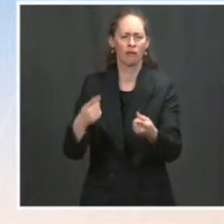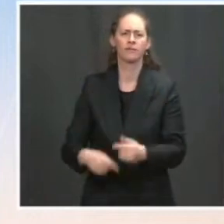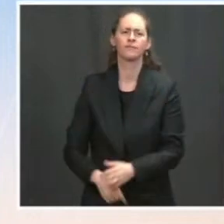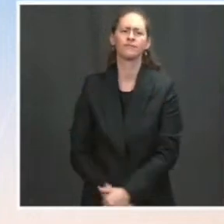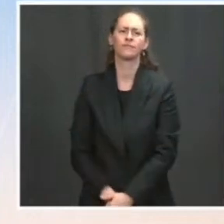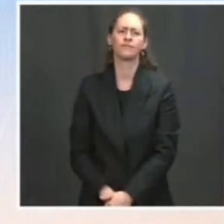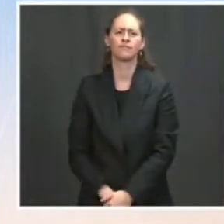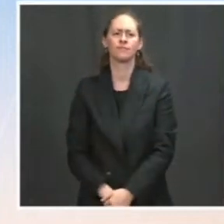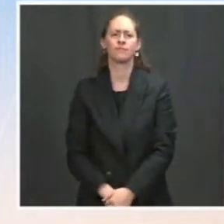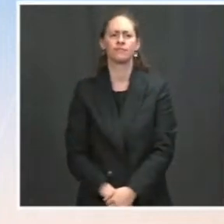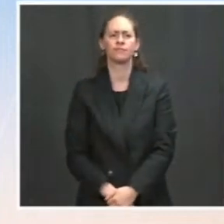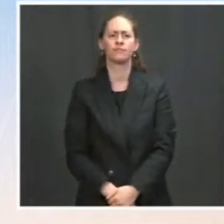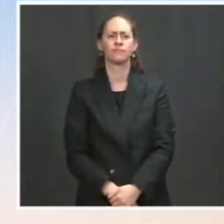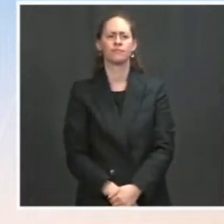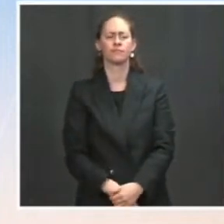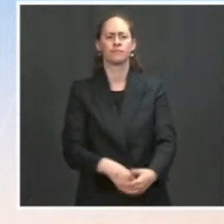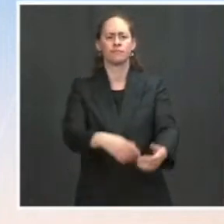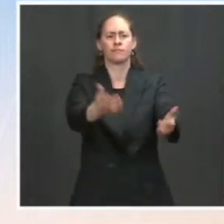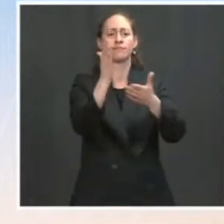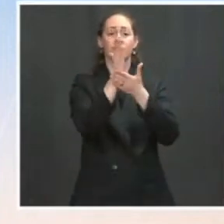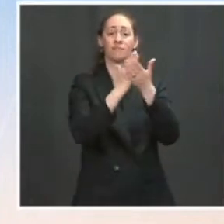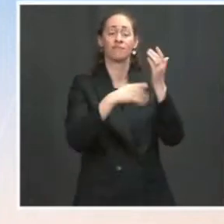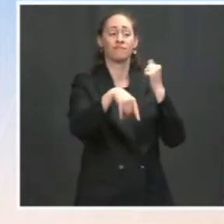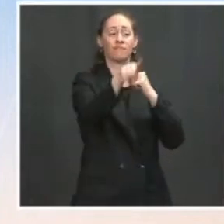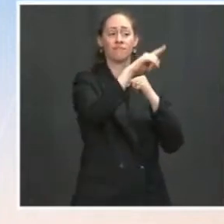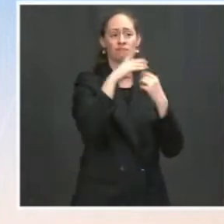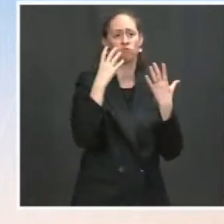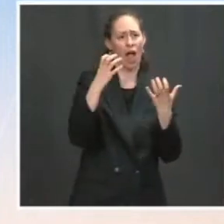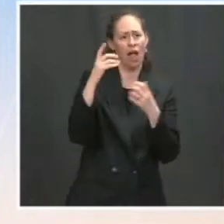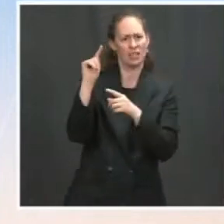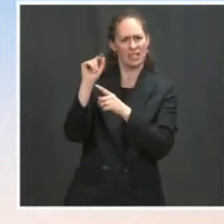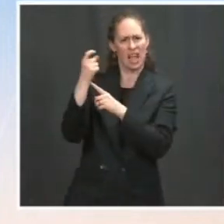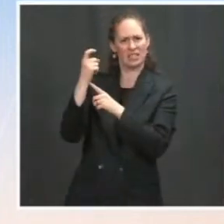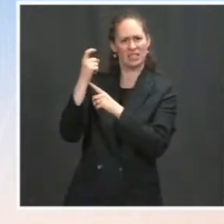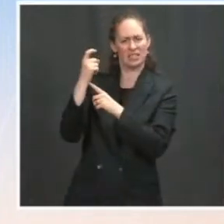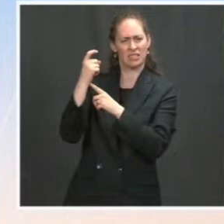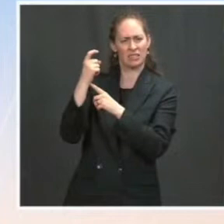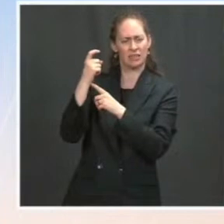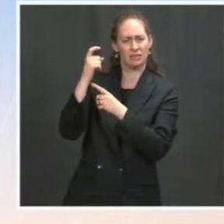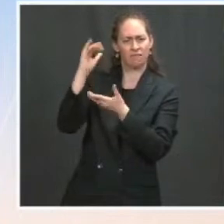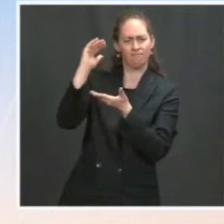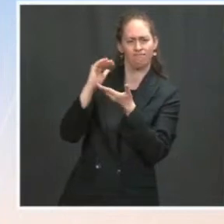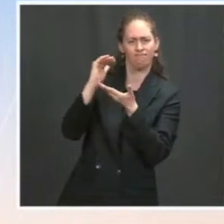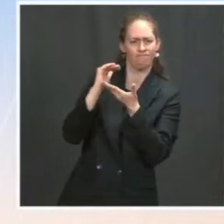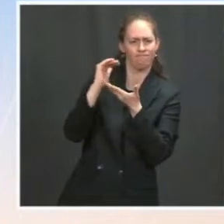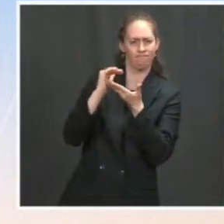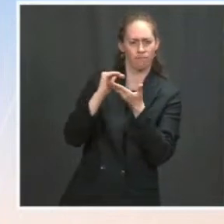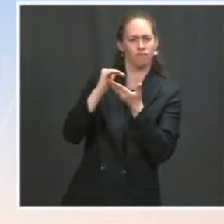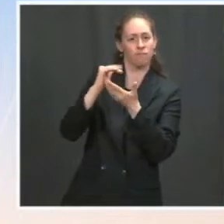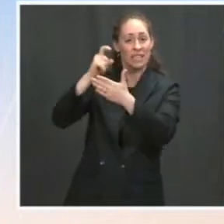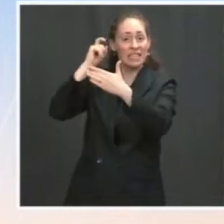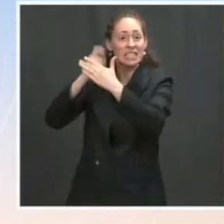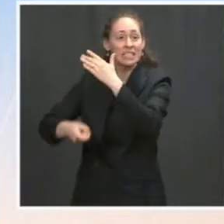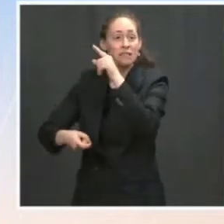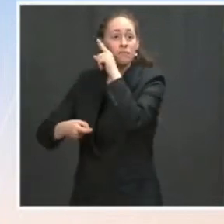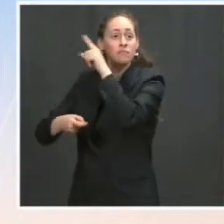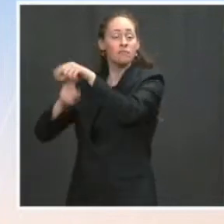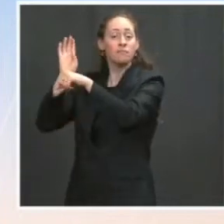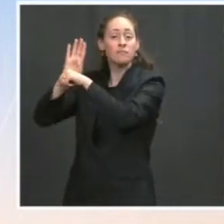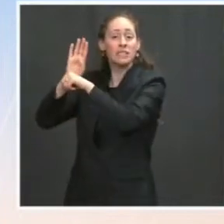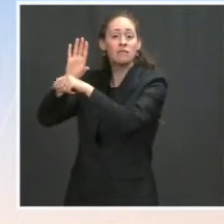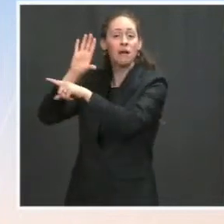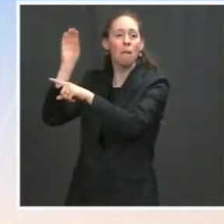lot who want to see a smaller package, some want to see a larger package. So there's a range of points of view that will certainly continue to be a part